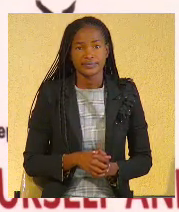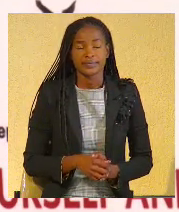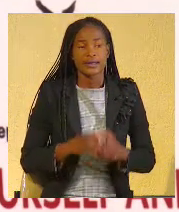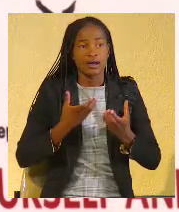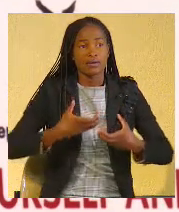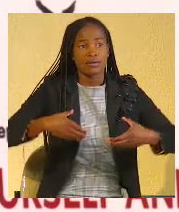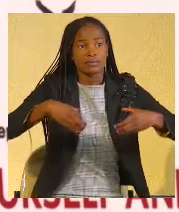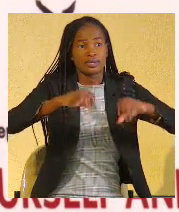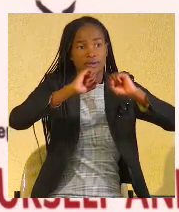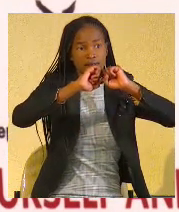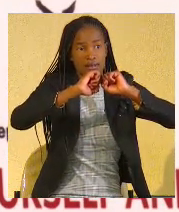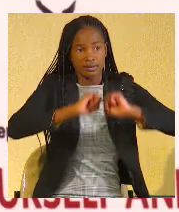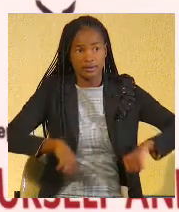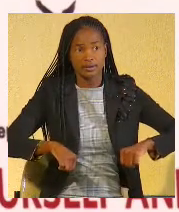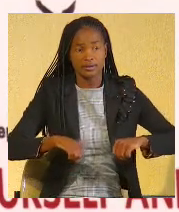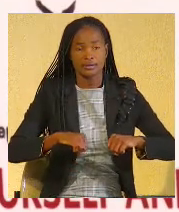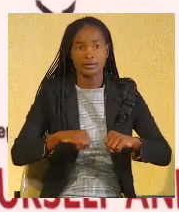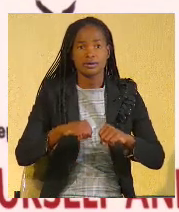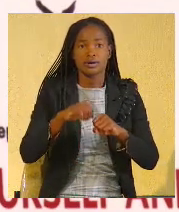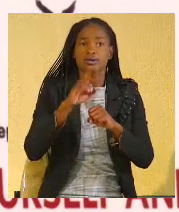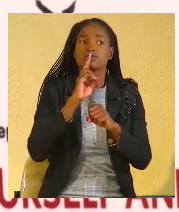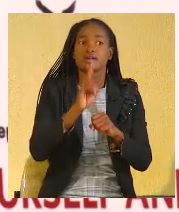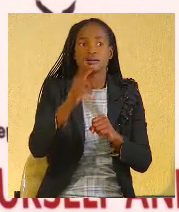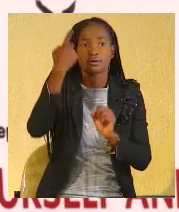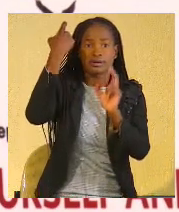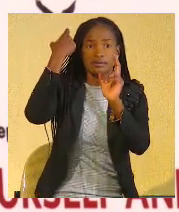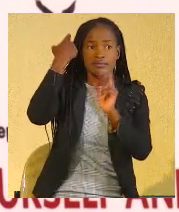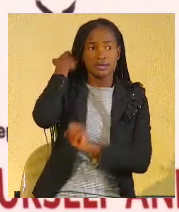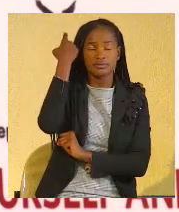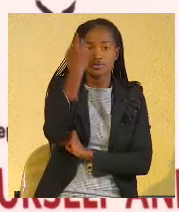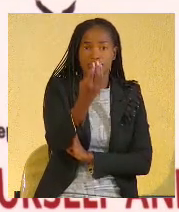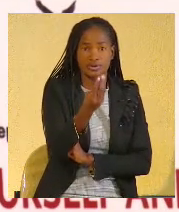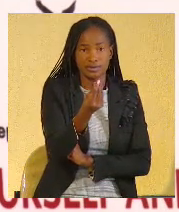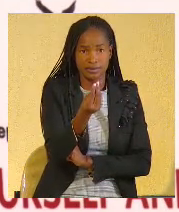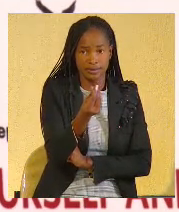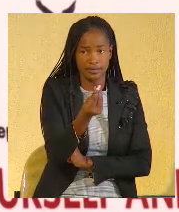Cabinet directed Ministries of Finance